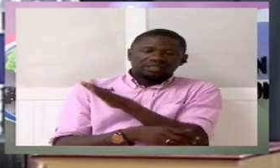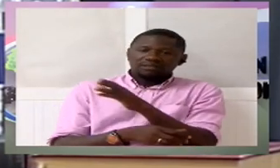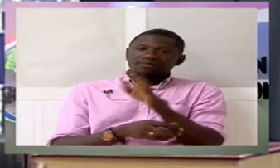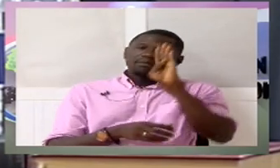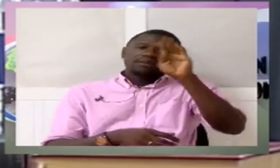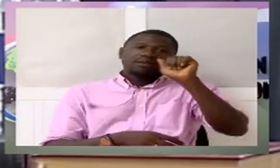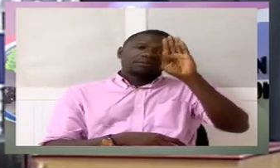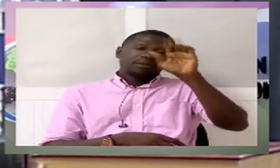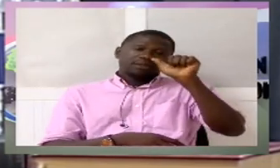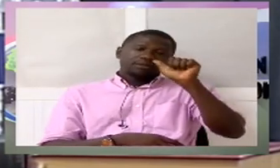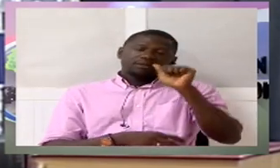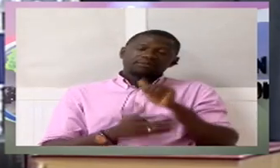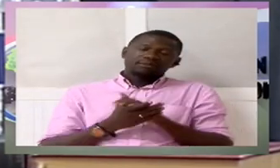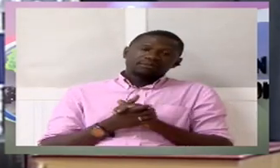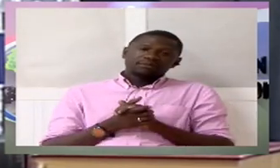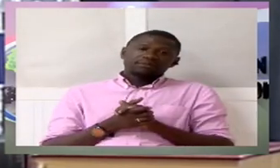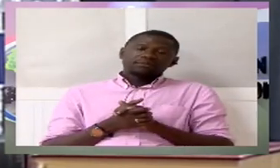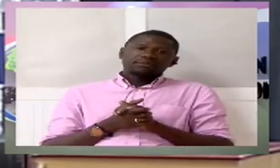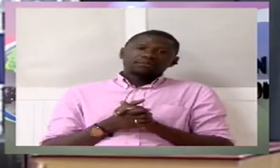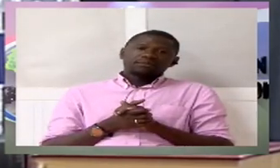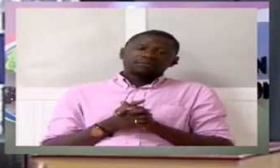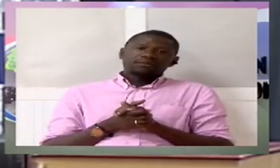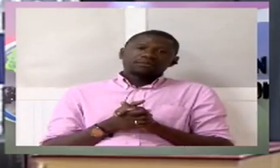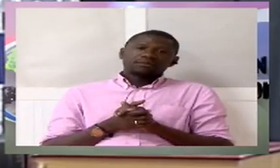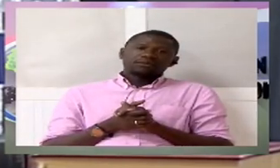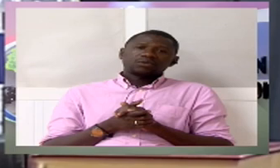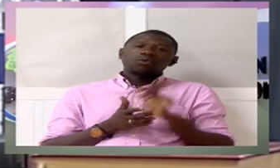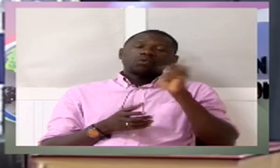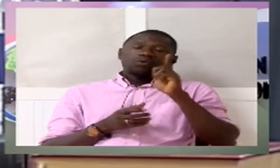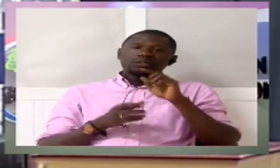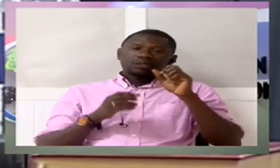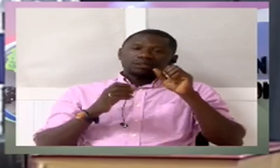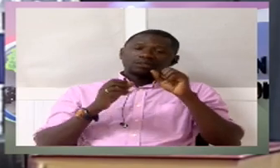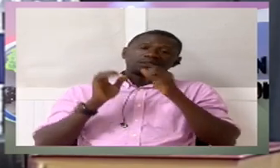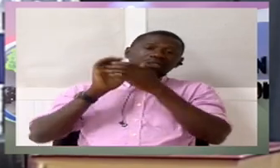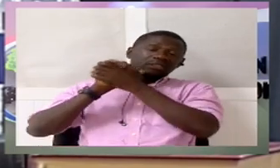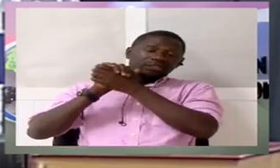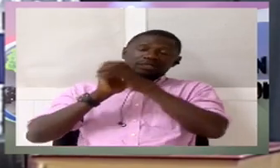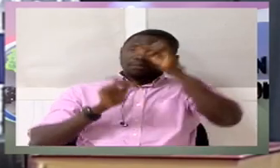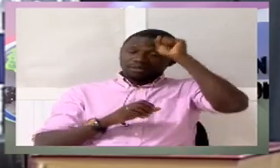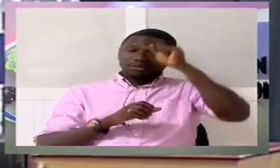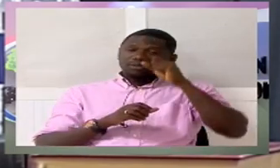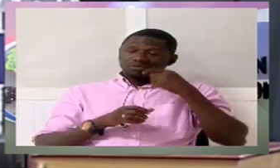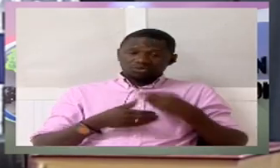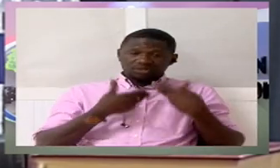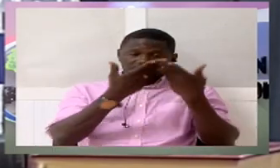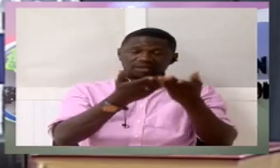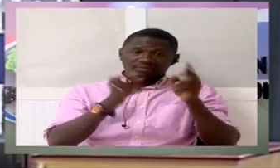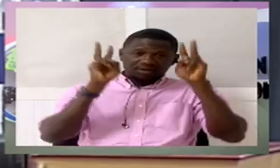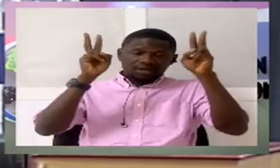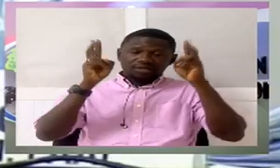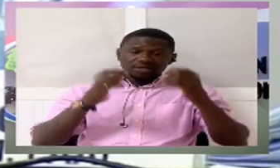So mentamitani Gaddafi nyantaka mendiela wewe diela. What Gaddafi was supposed to give him, he has given